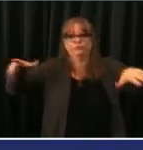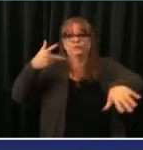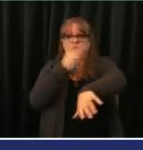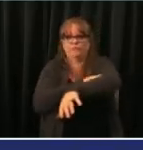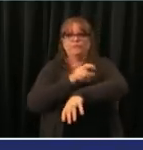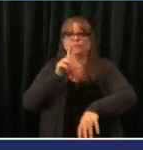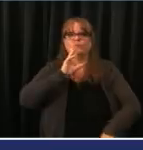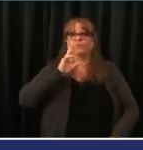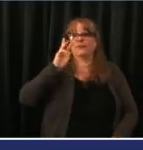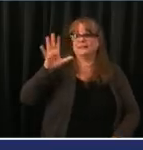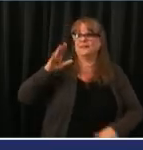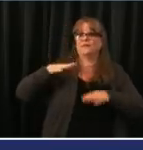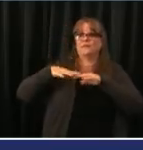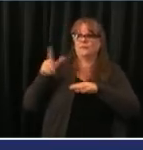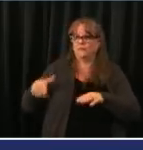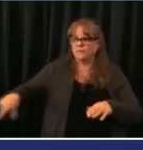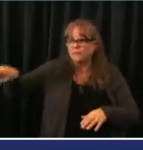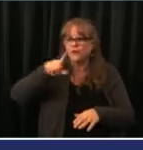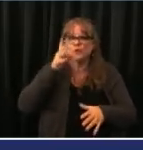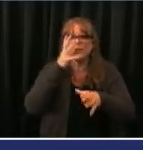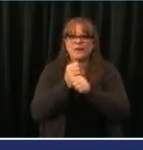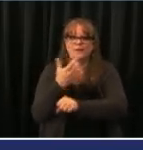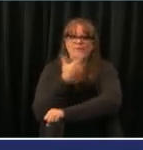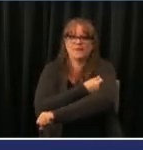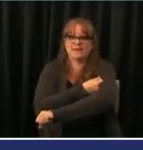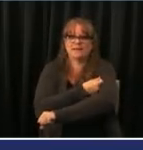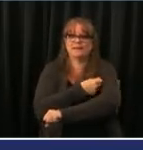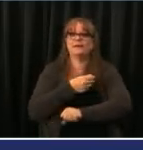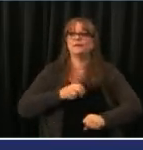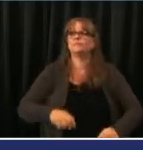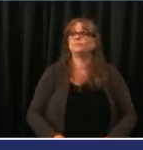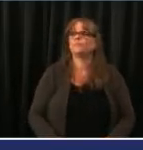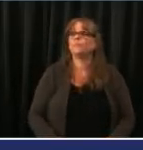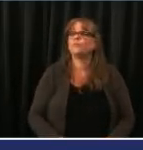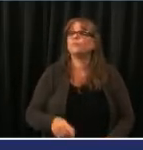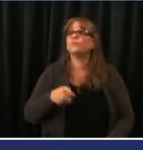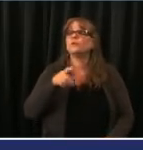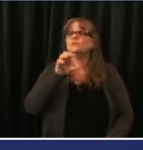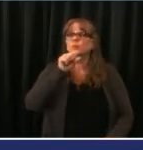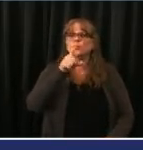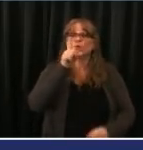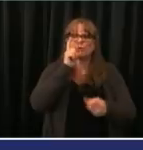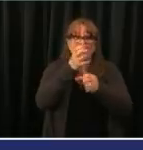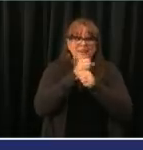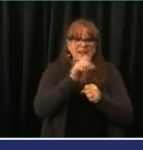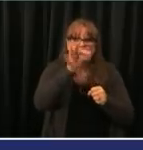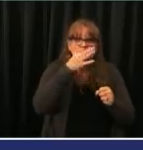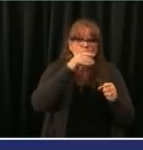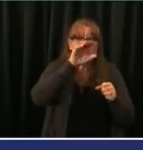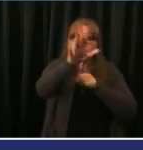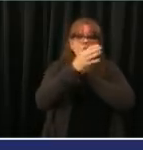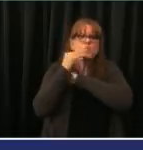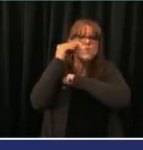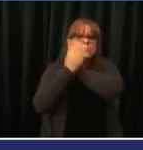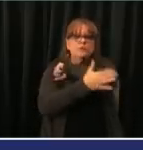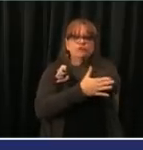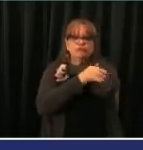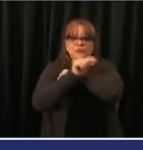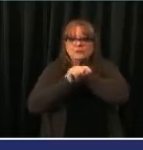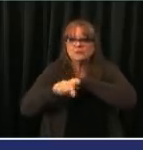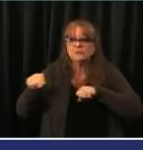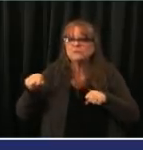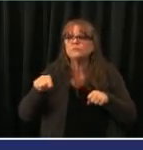to receive the vaccine. It is free. You can receive it locally. Your number might not come up the day after you sign up, but